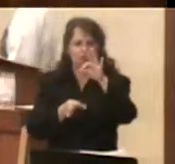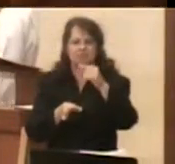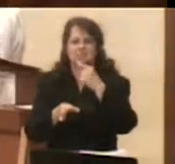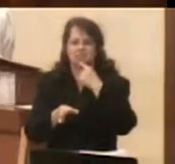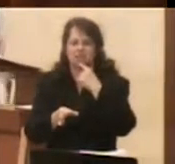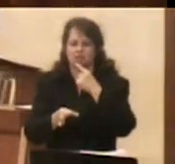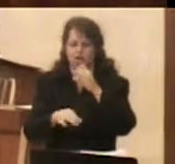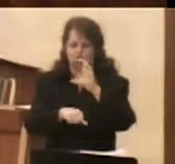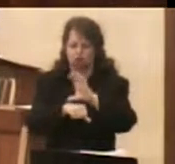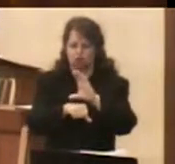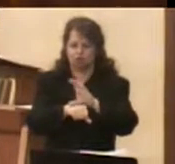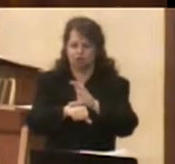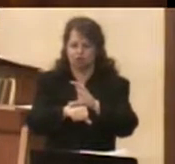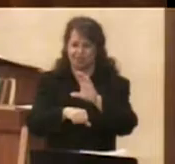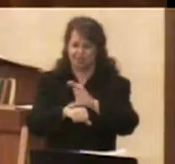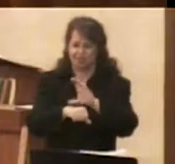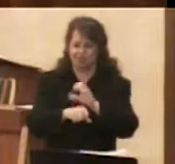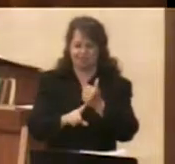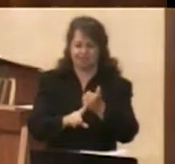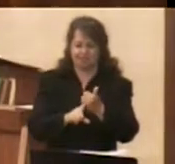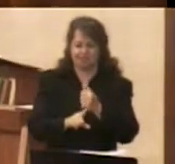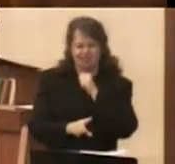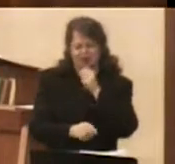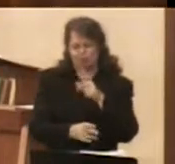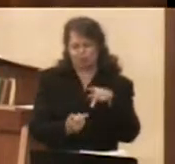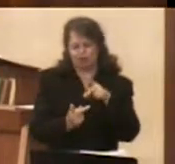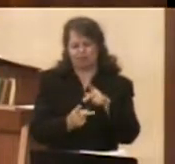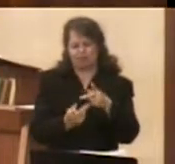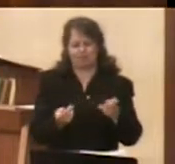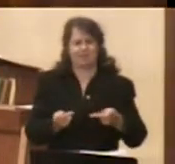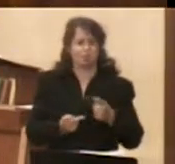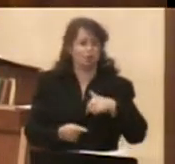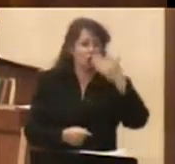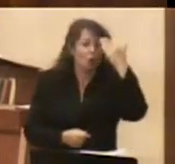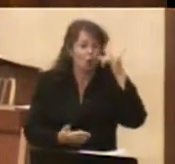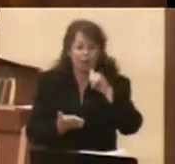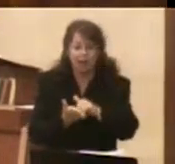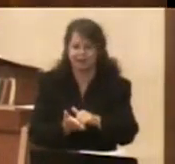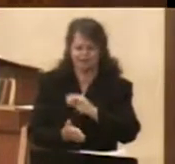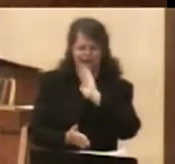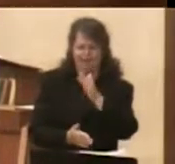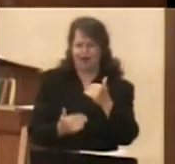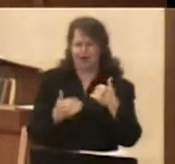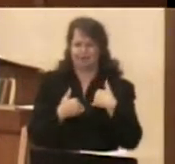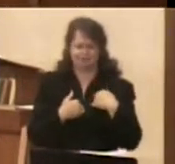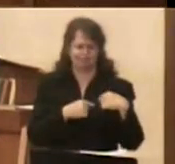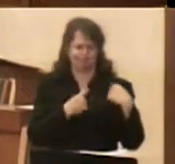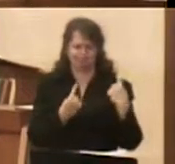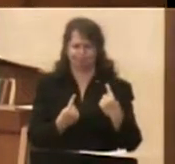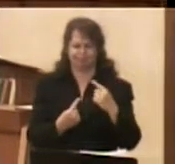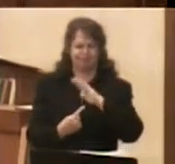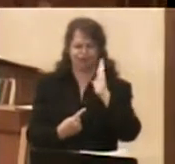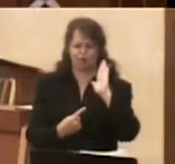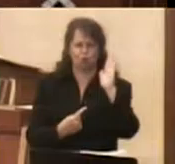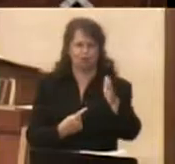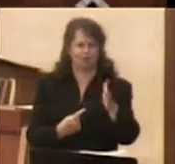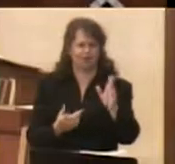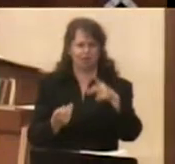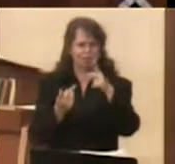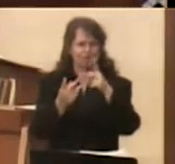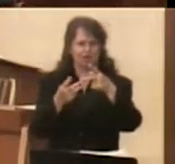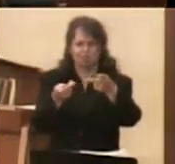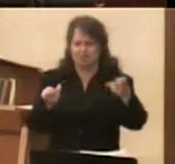church. The church is not a perfect place. We know that. It never has been. It is not now, and it never will be. And